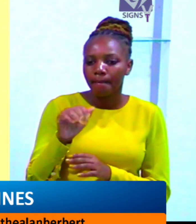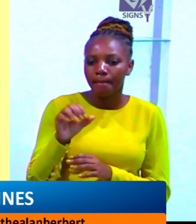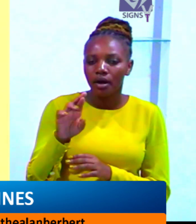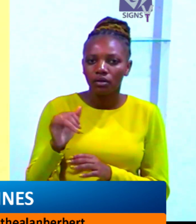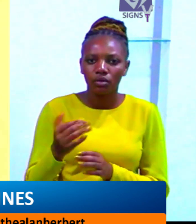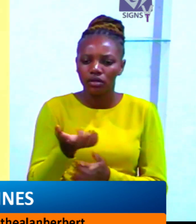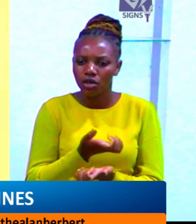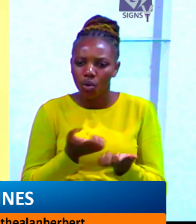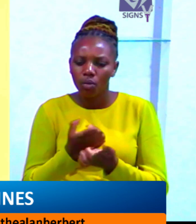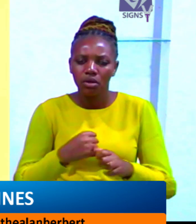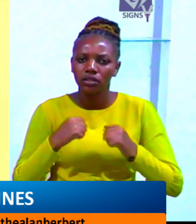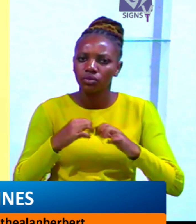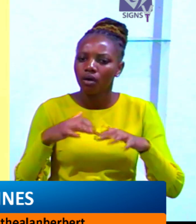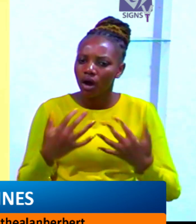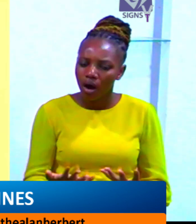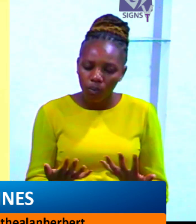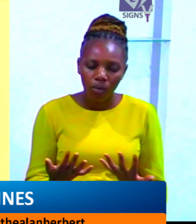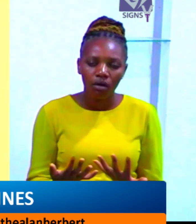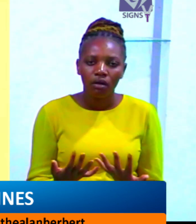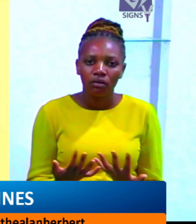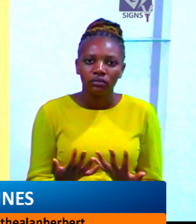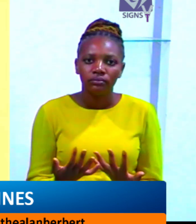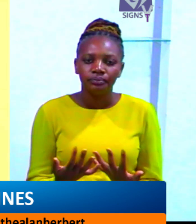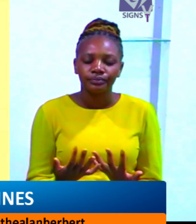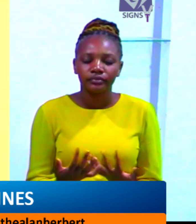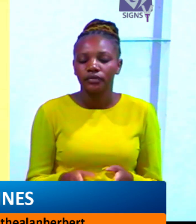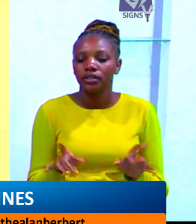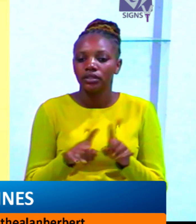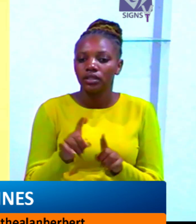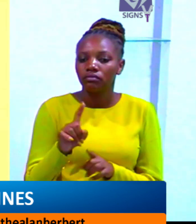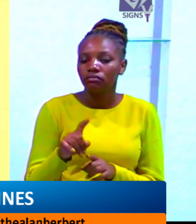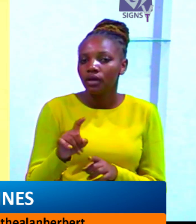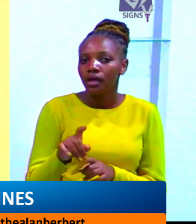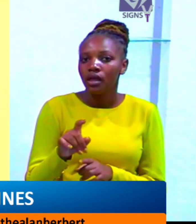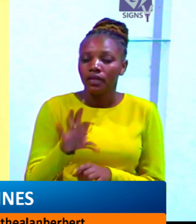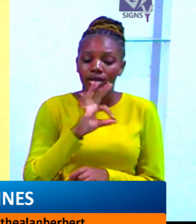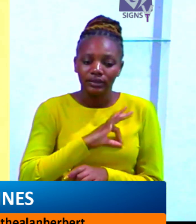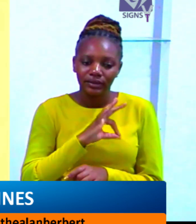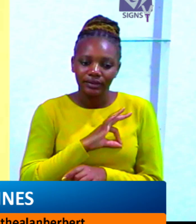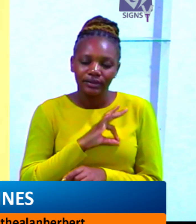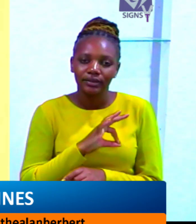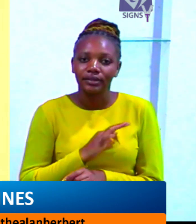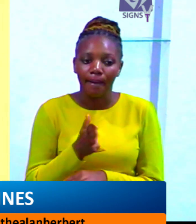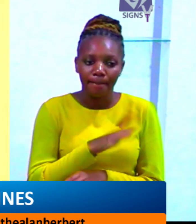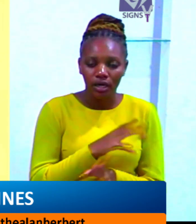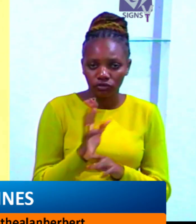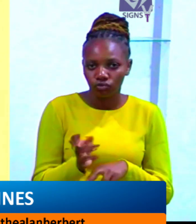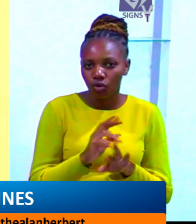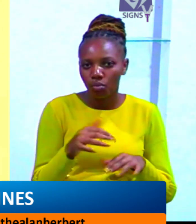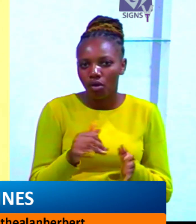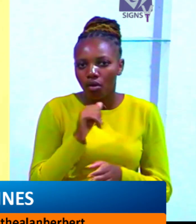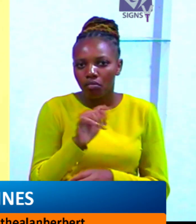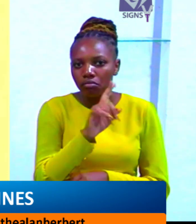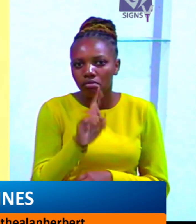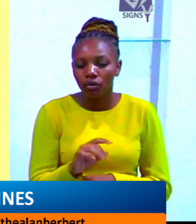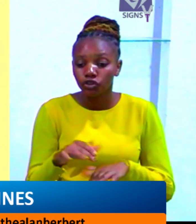stable? Are the US Fed rates, interest rates, gone back to where they ought to be? Or do we